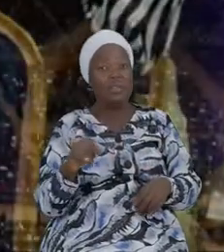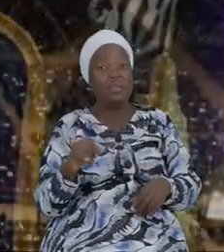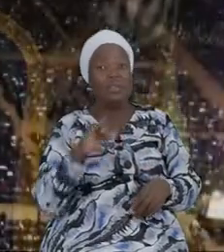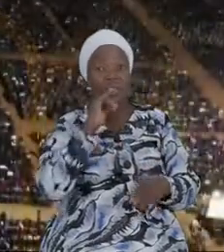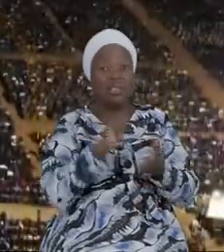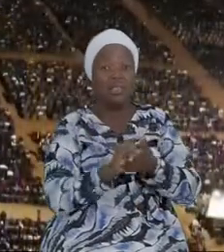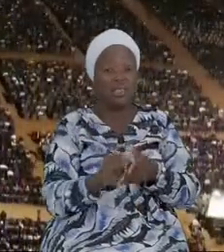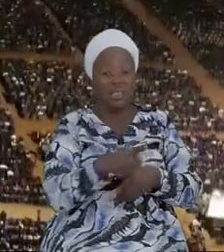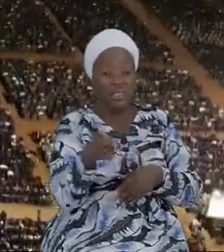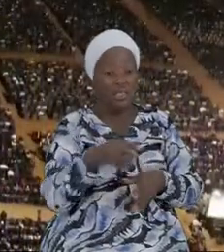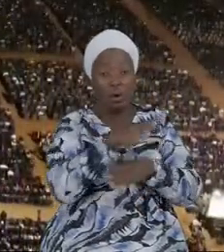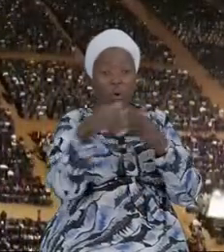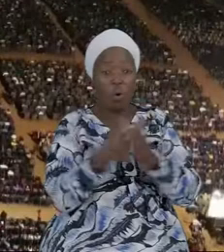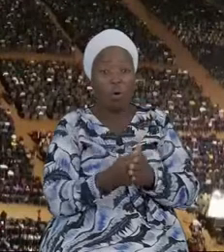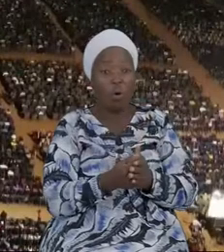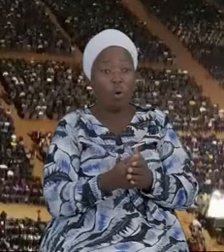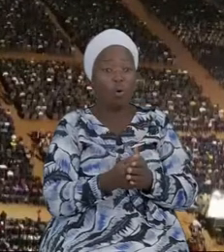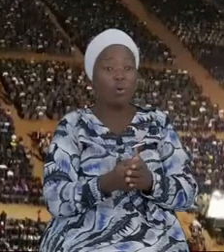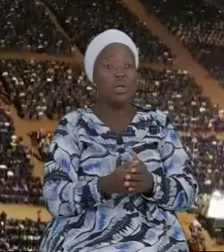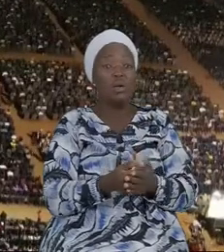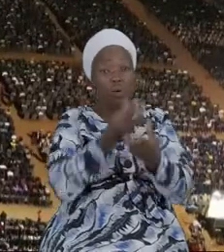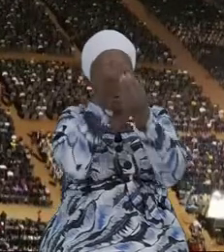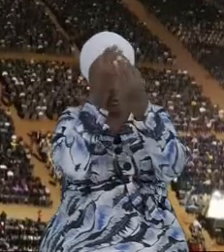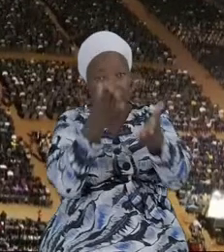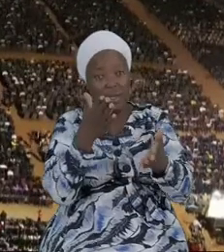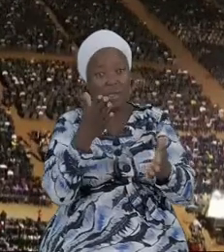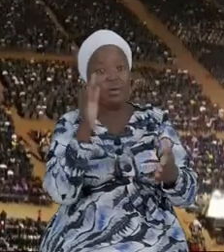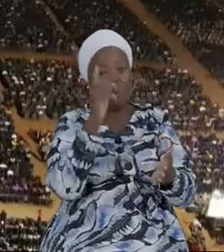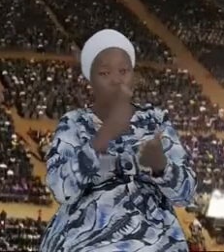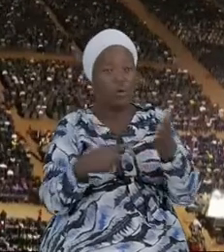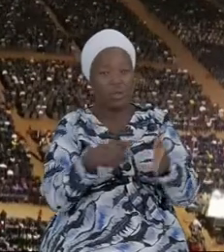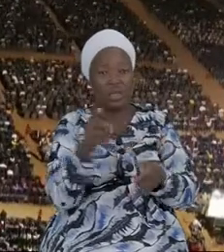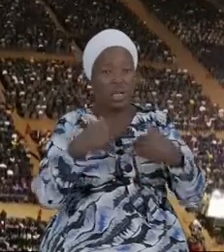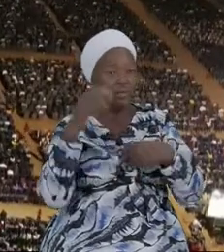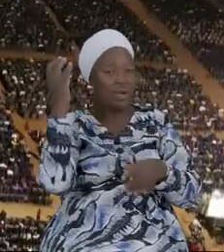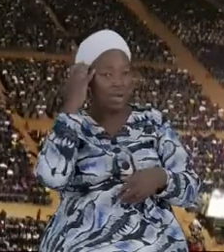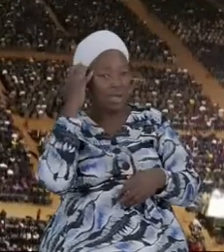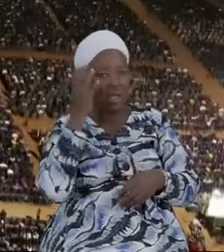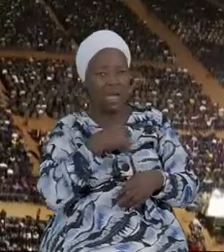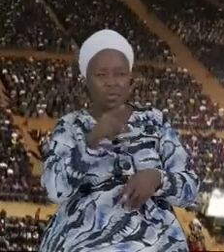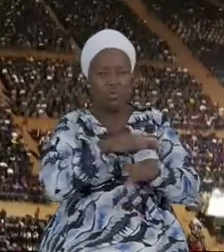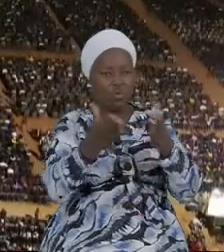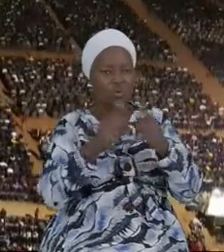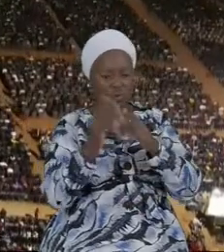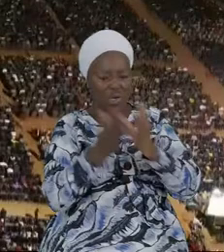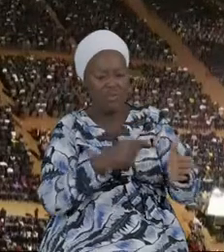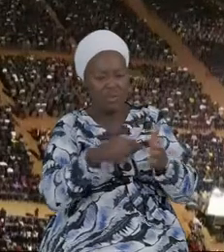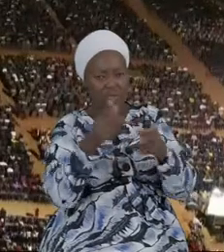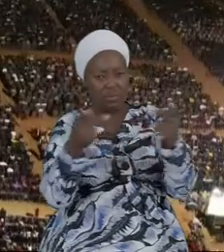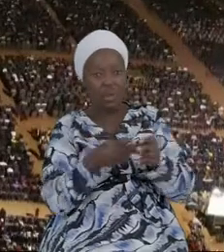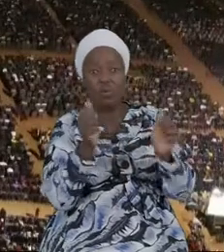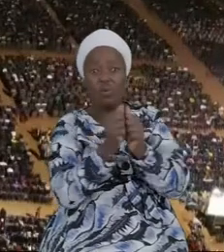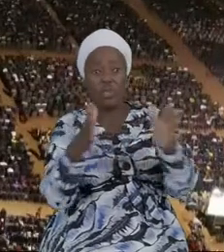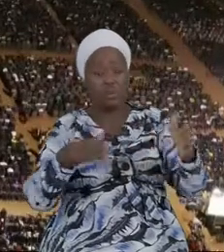all give heed to what they have heard. And you don't want to leave this place without the